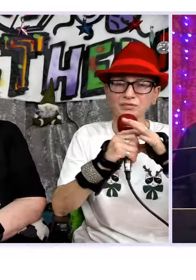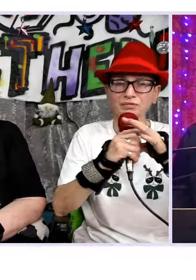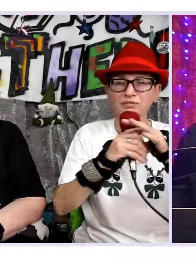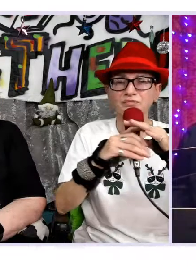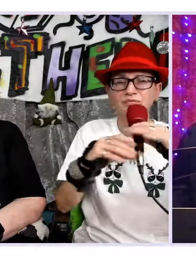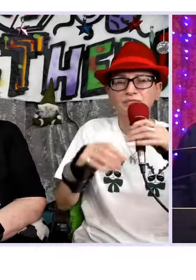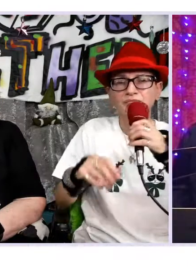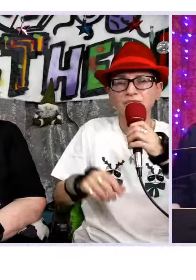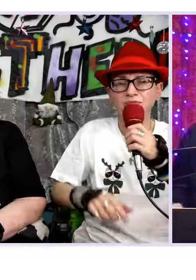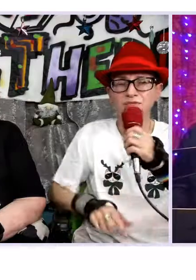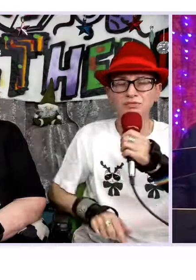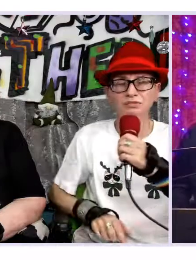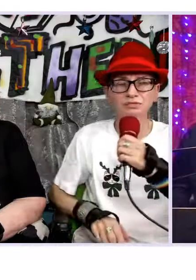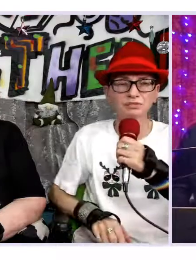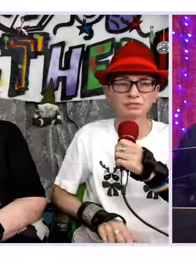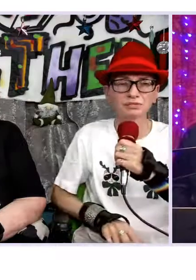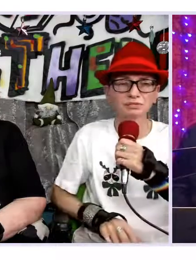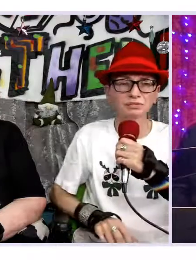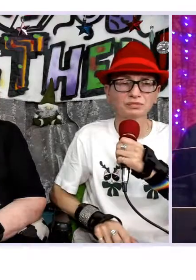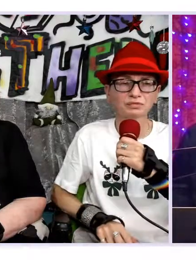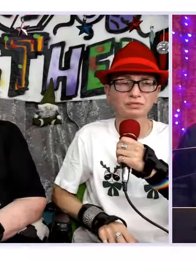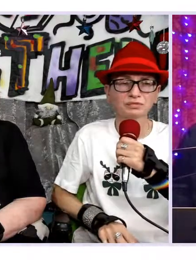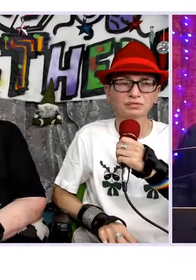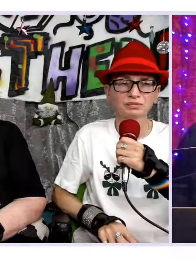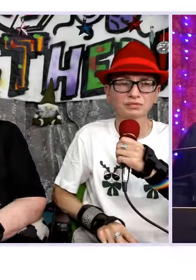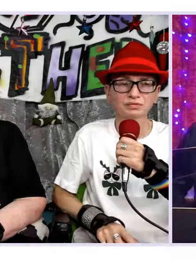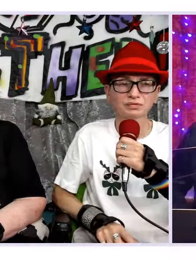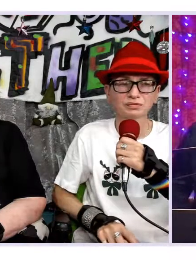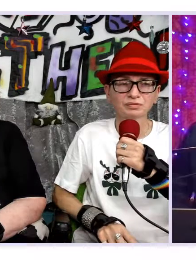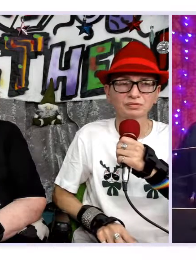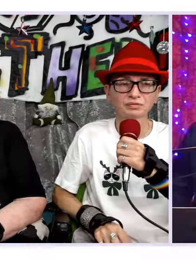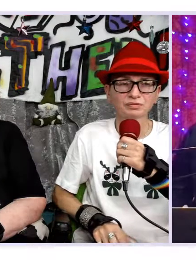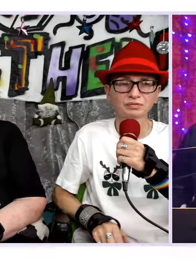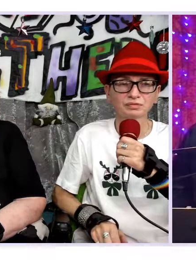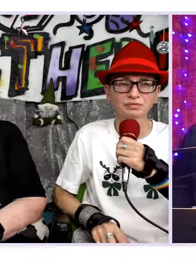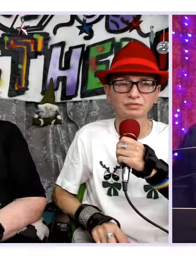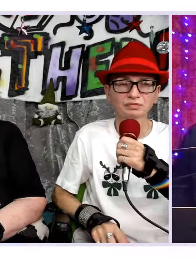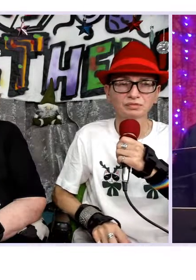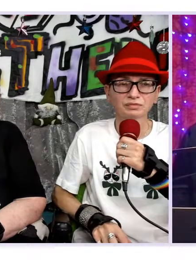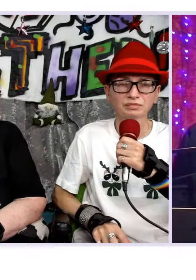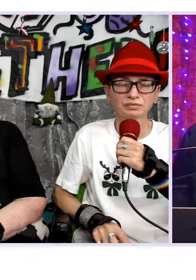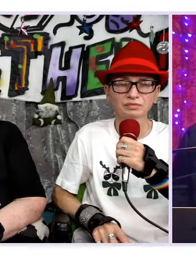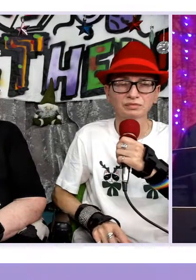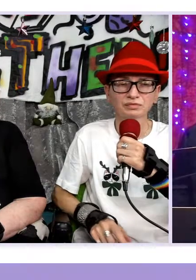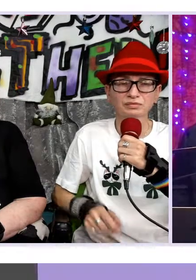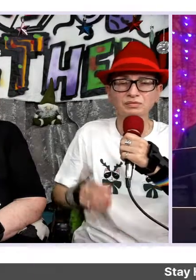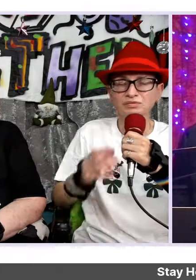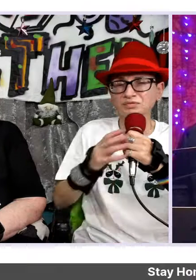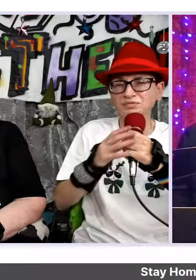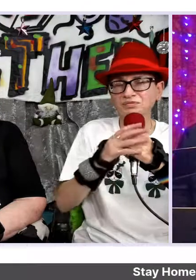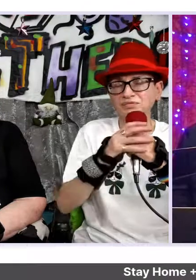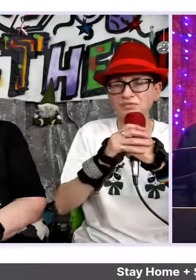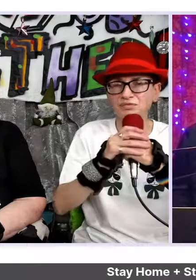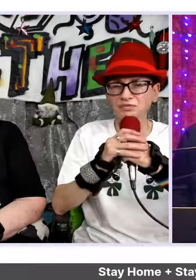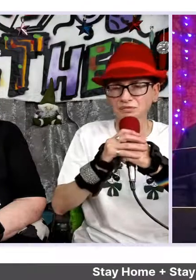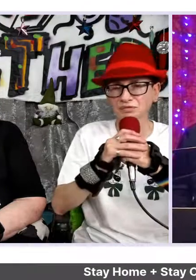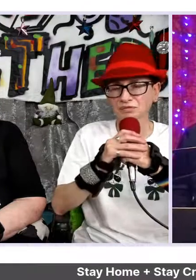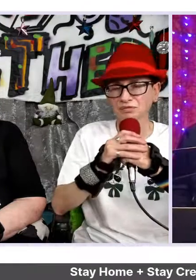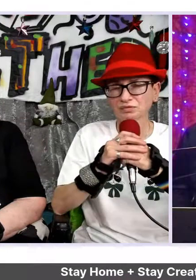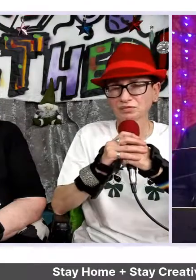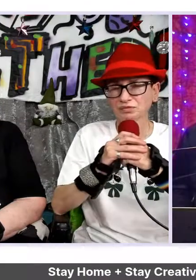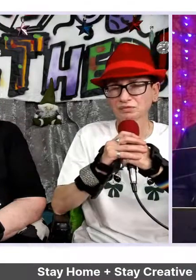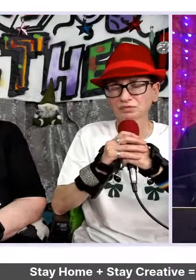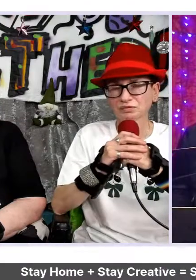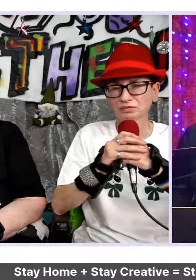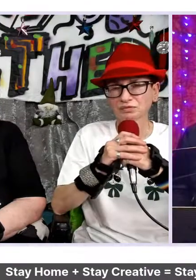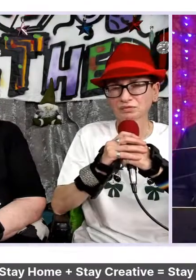and where to take the piece into kind of the stage performance, or a digital, or a kind of blend of the